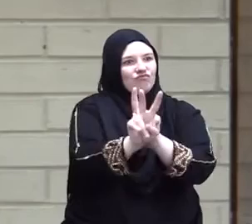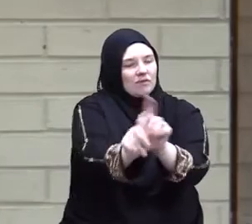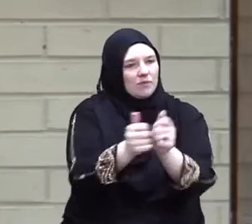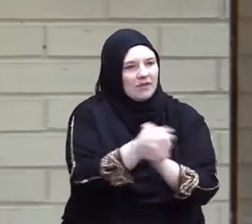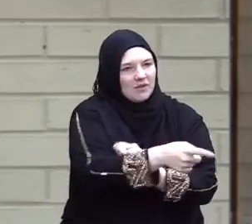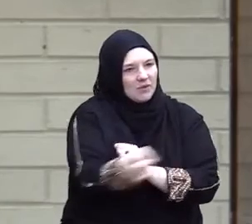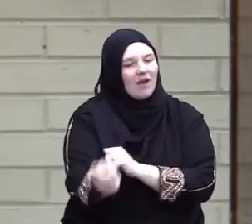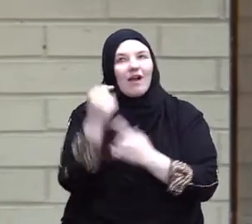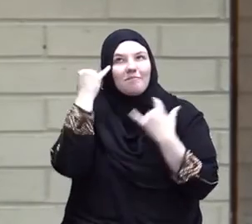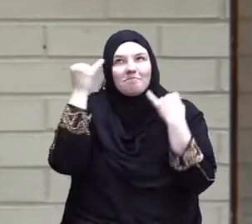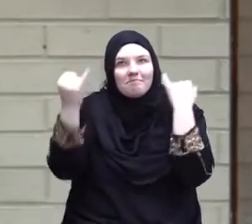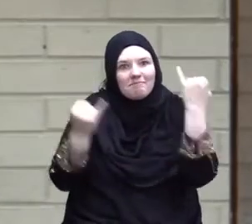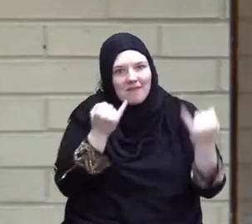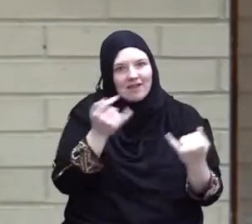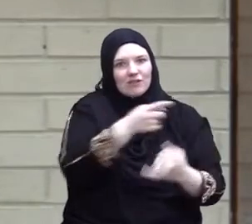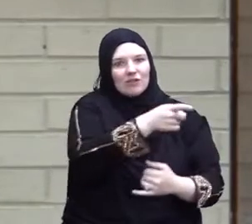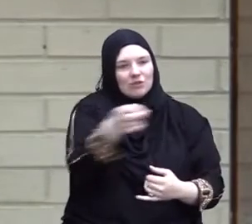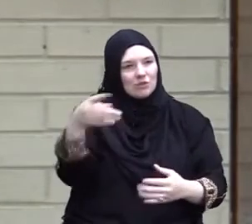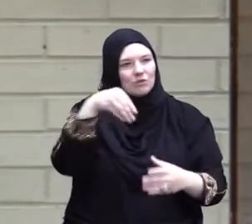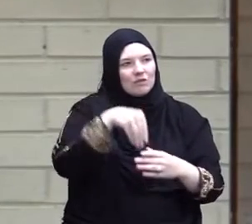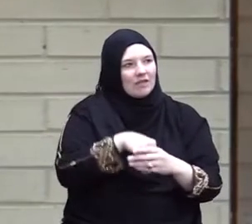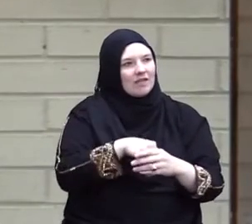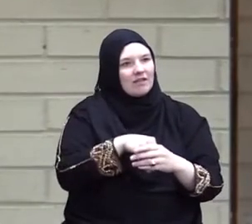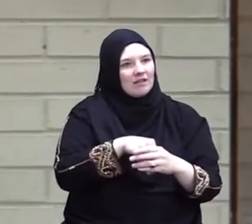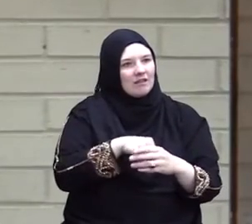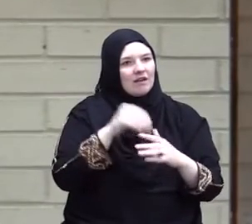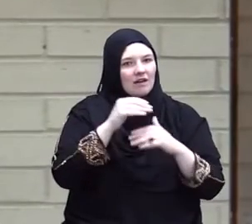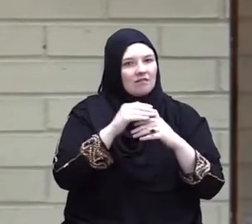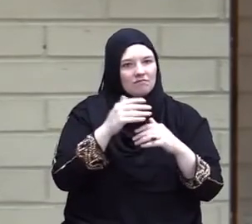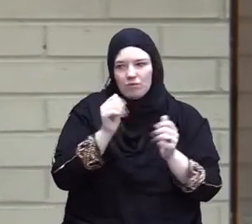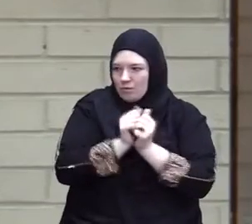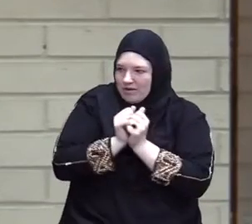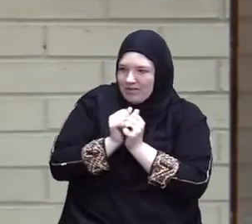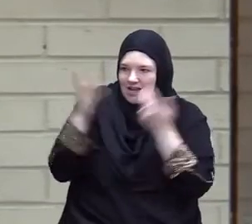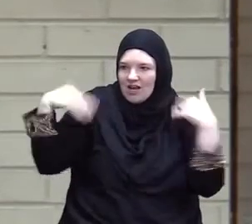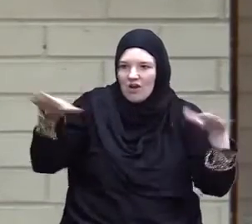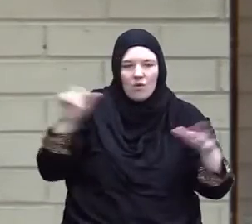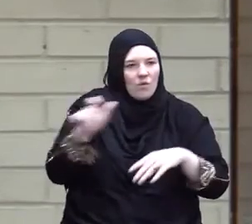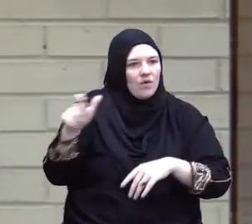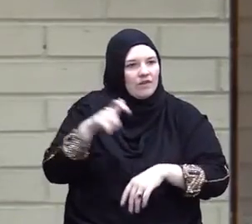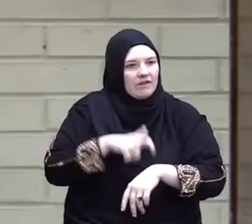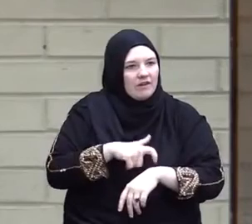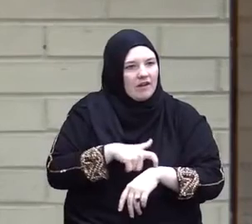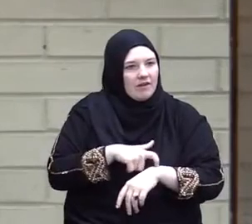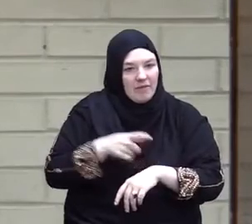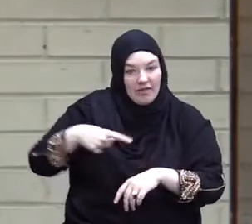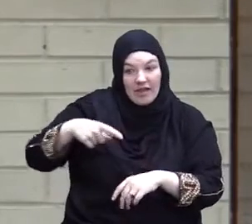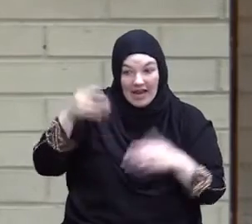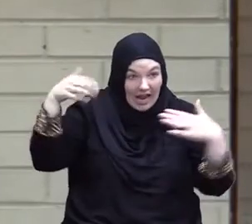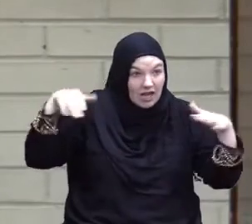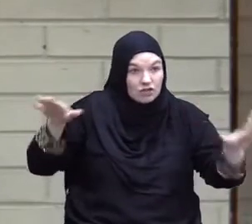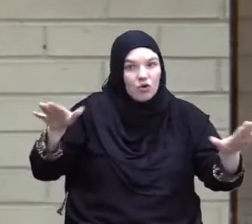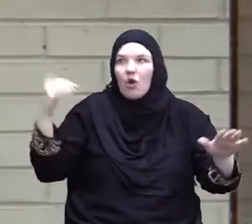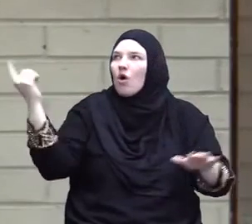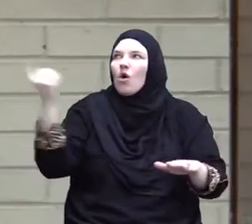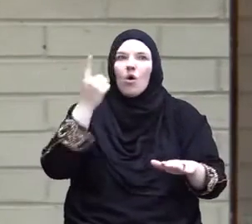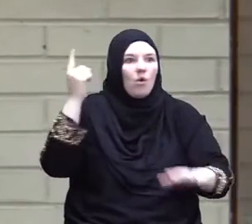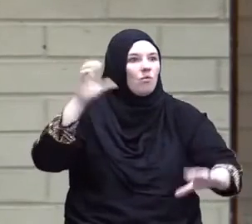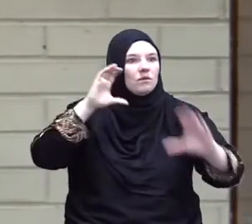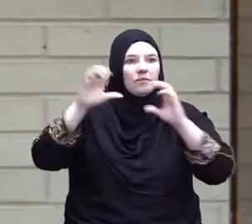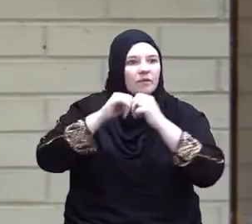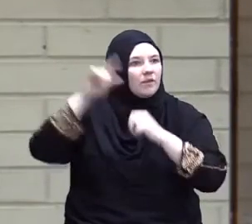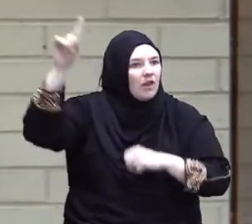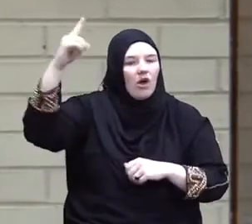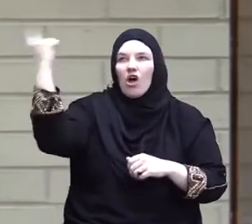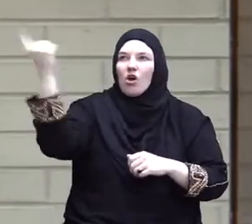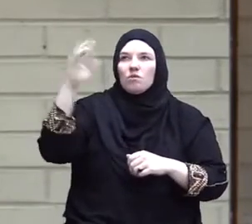Just imagine that you are in the company of the angels. Those are the closest to Allah, and we are still disobeying Allah